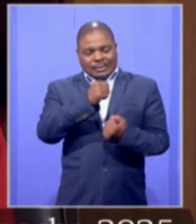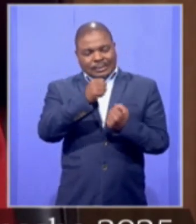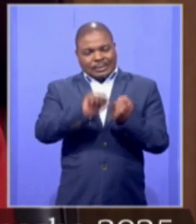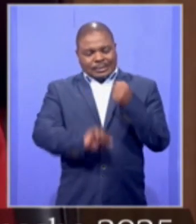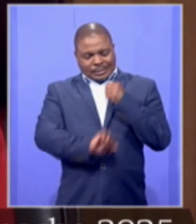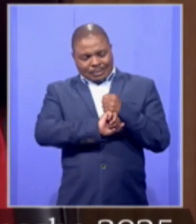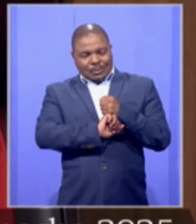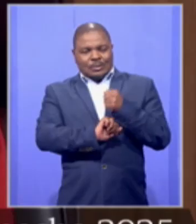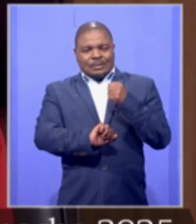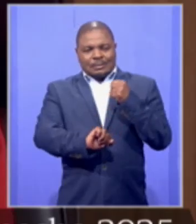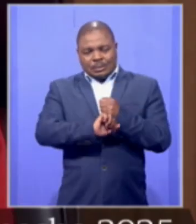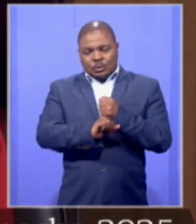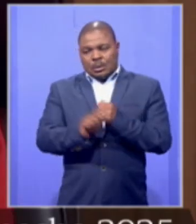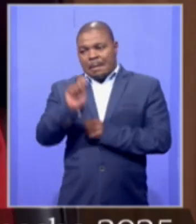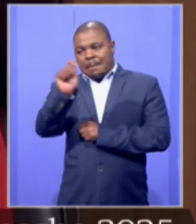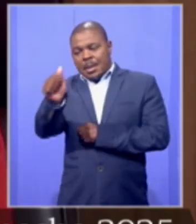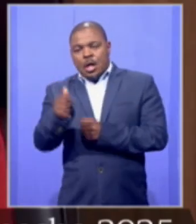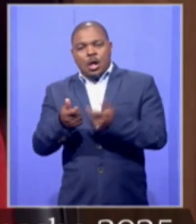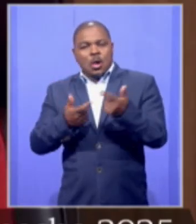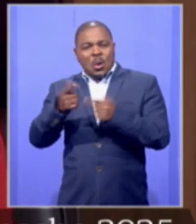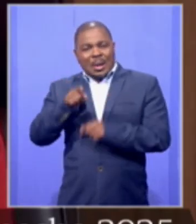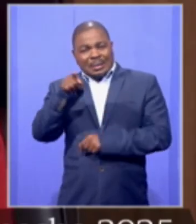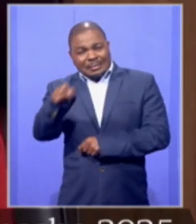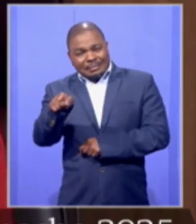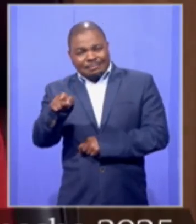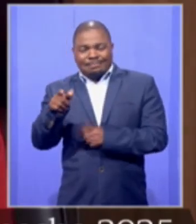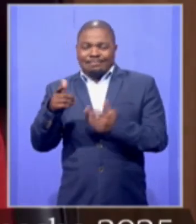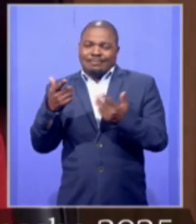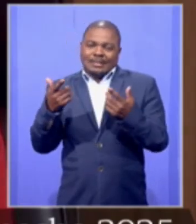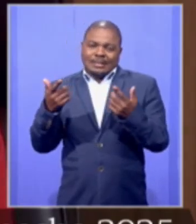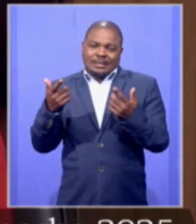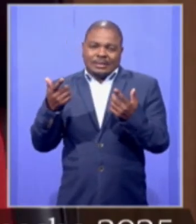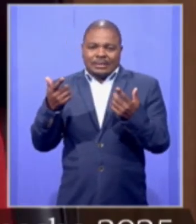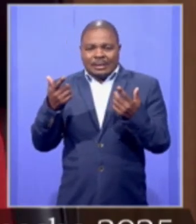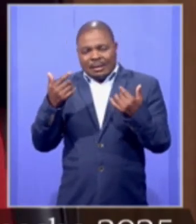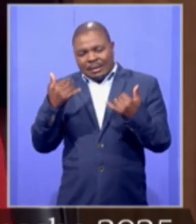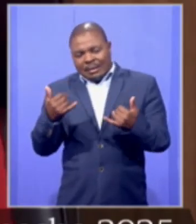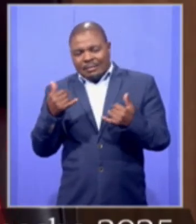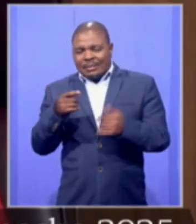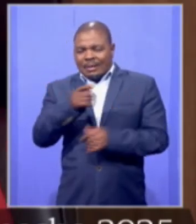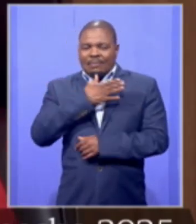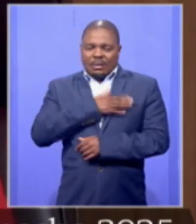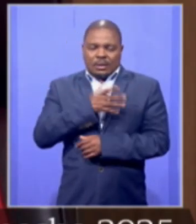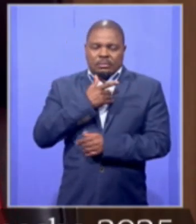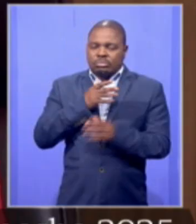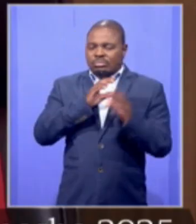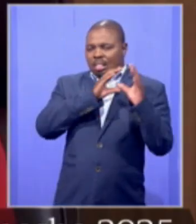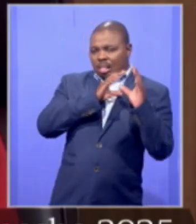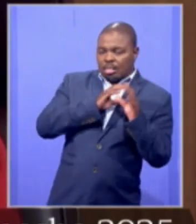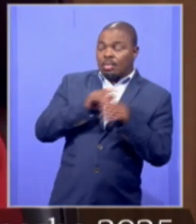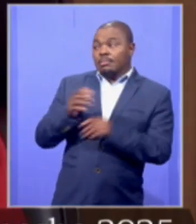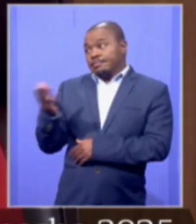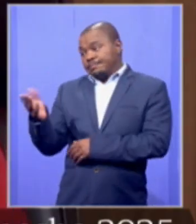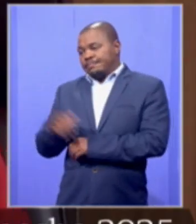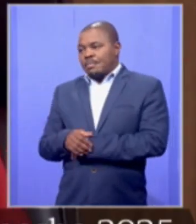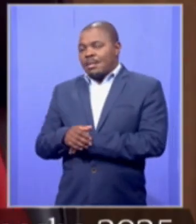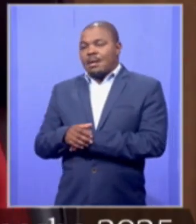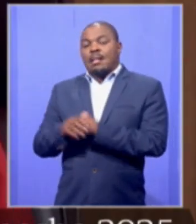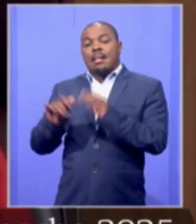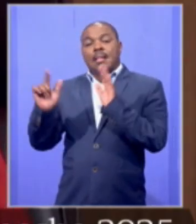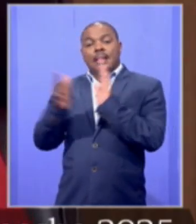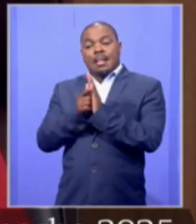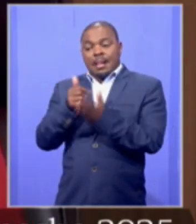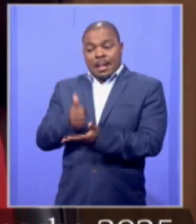his financial support, is already very heavy on him. The Legal Aid Board is